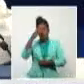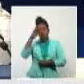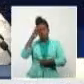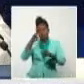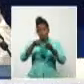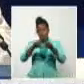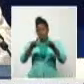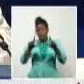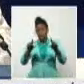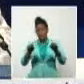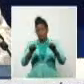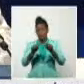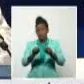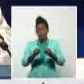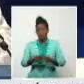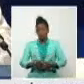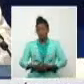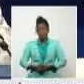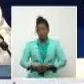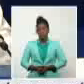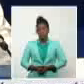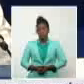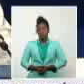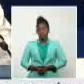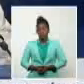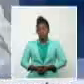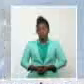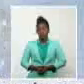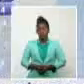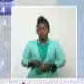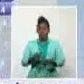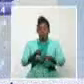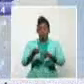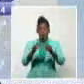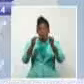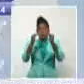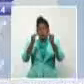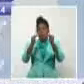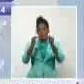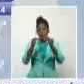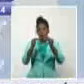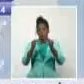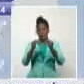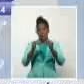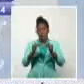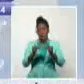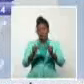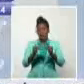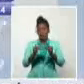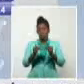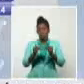Now, the positive rate of the provinces of our country,